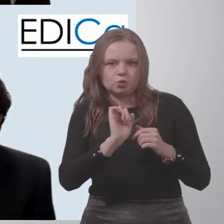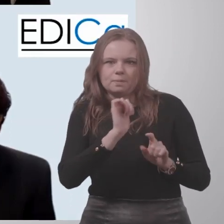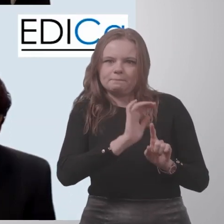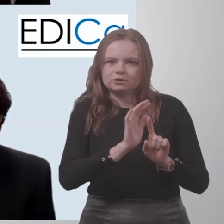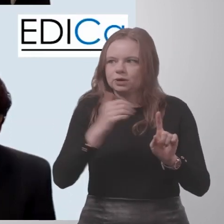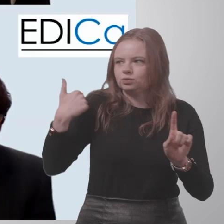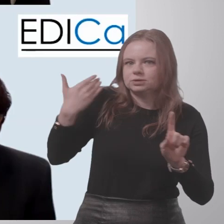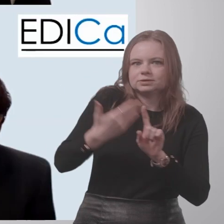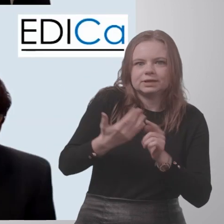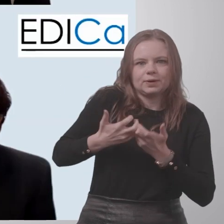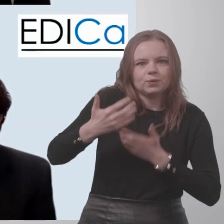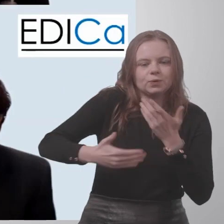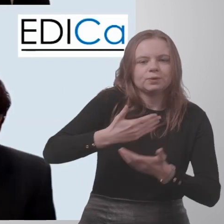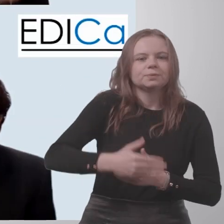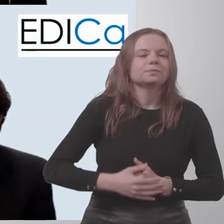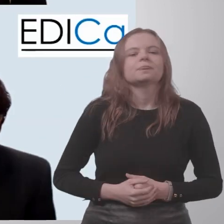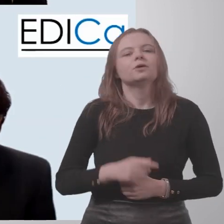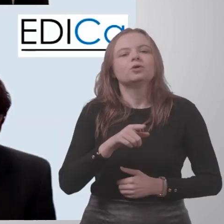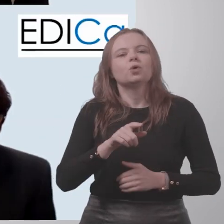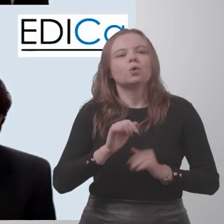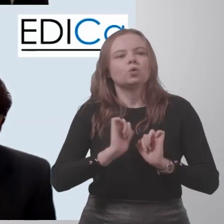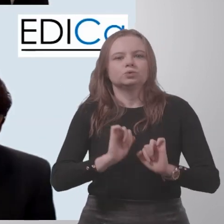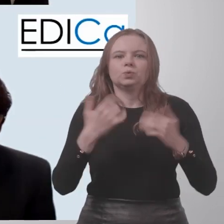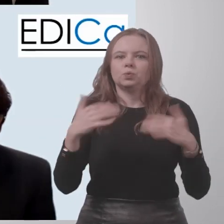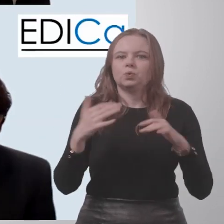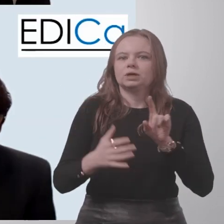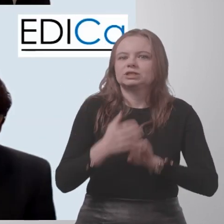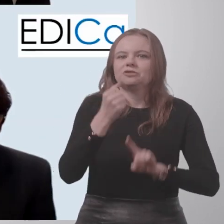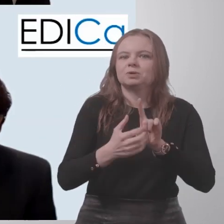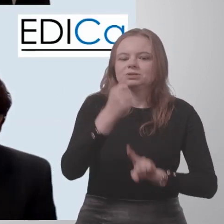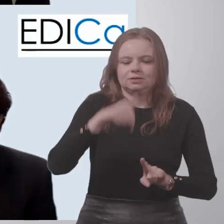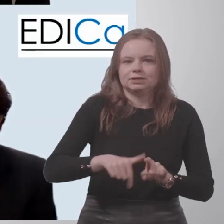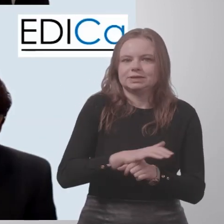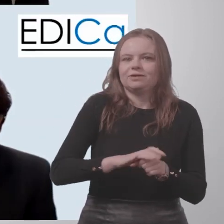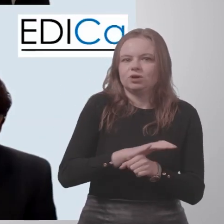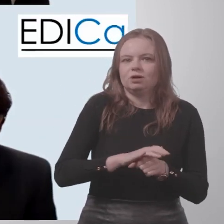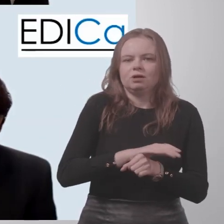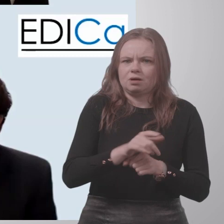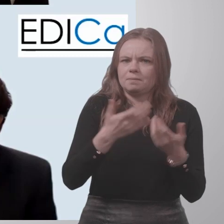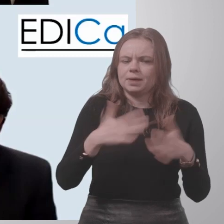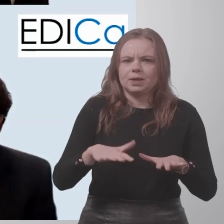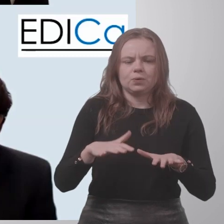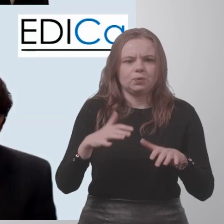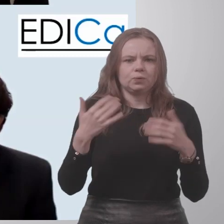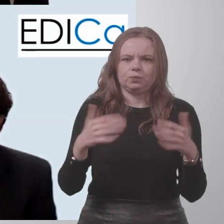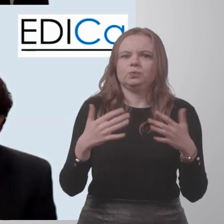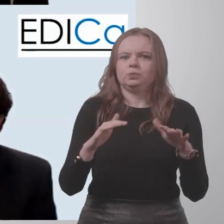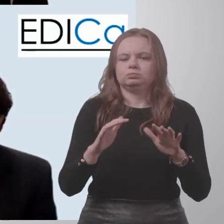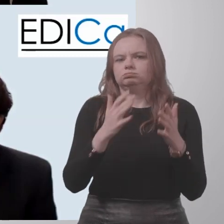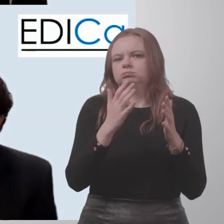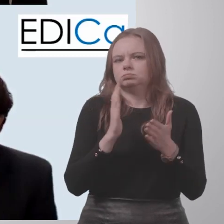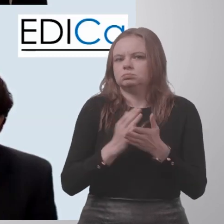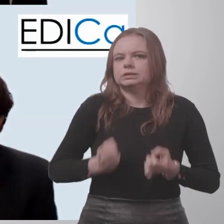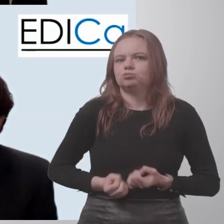coming into this work, and your own kind of amazing achievements in this area have been quite remarkable and